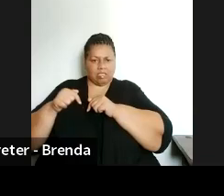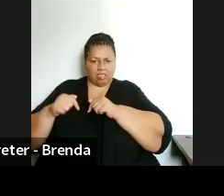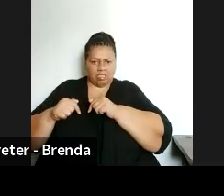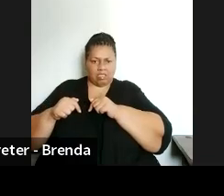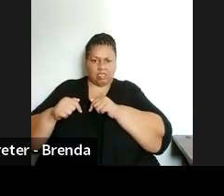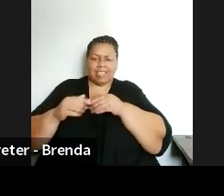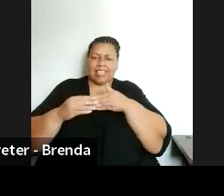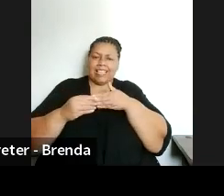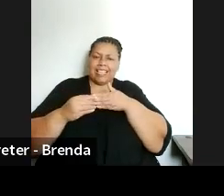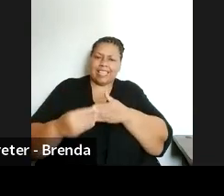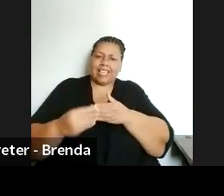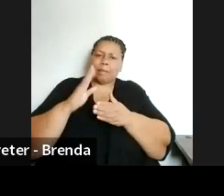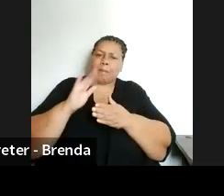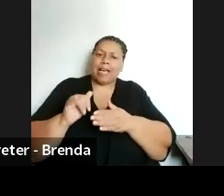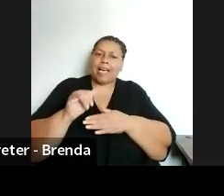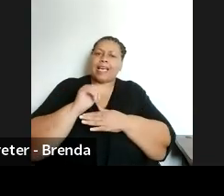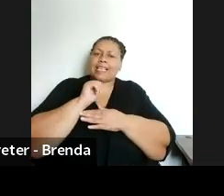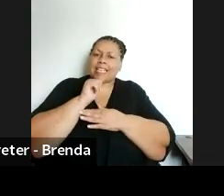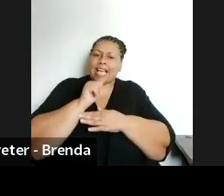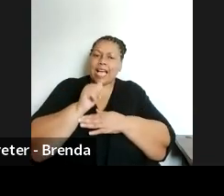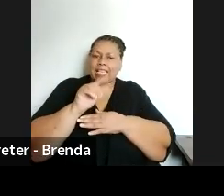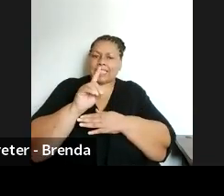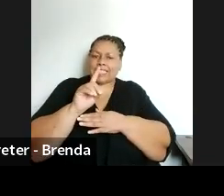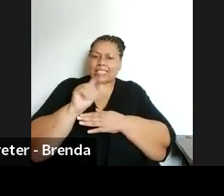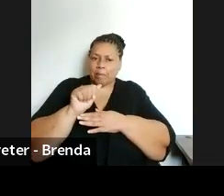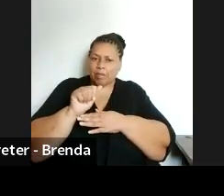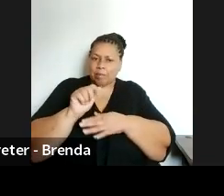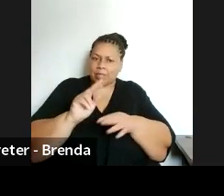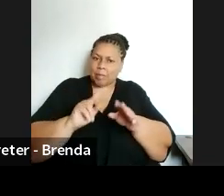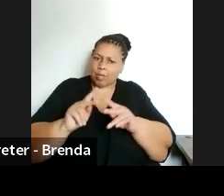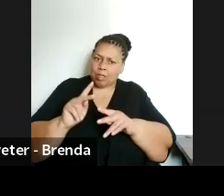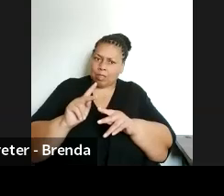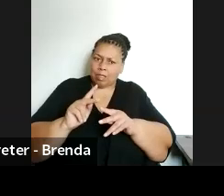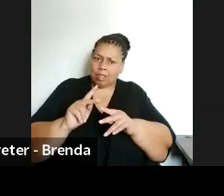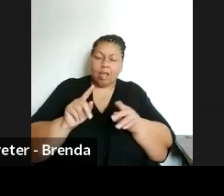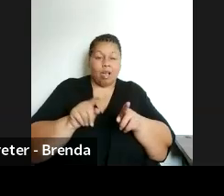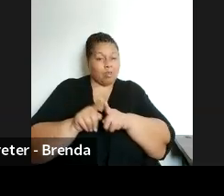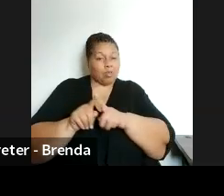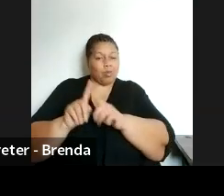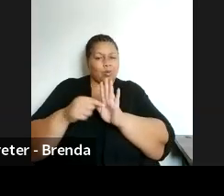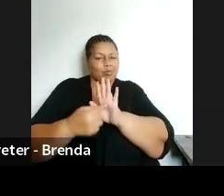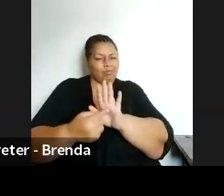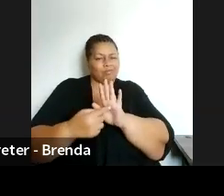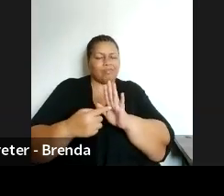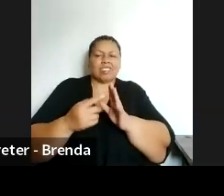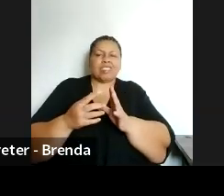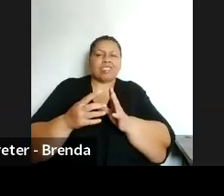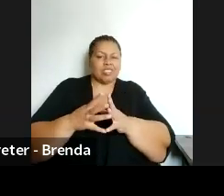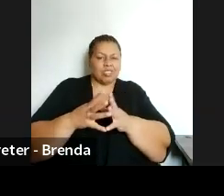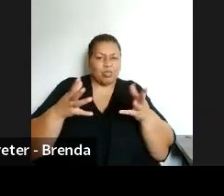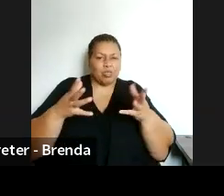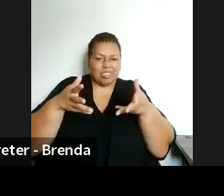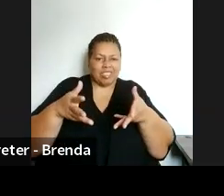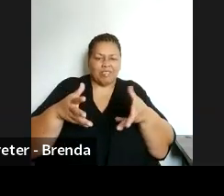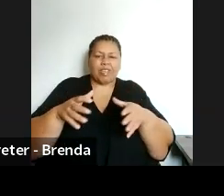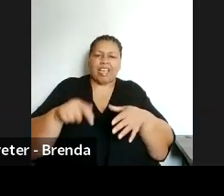by non-disabled people. And so it's just, it also shows that there's so much left to do. It's our approach that has to be